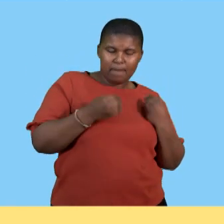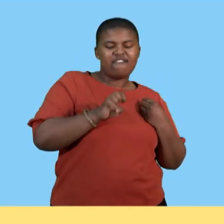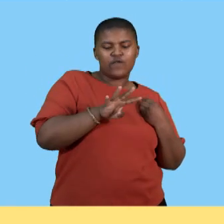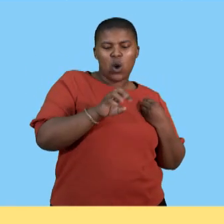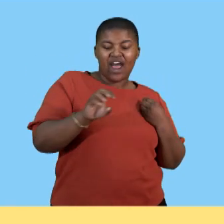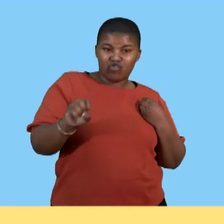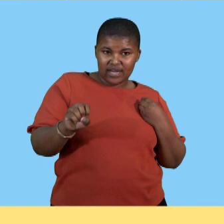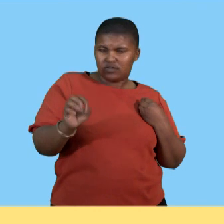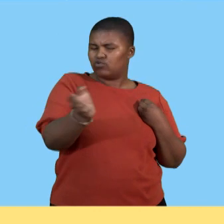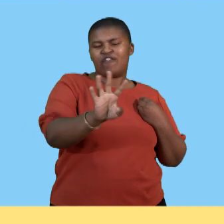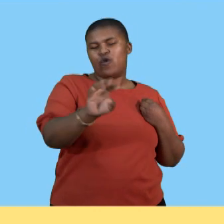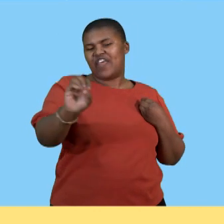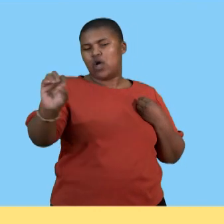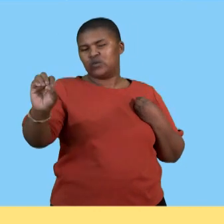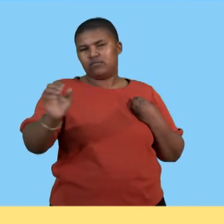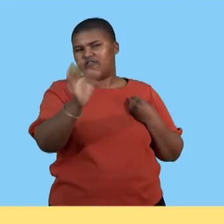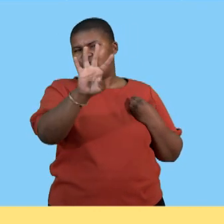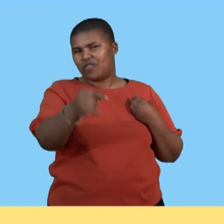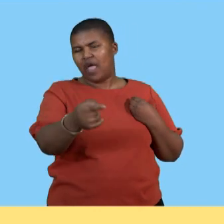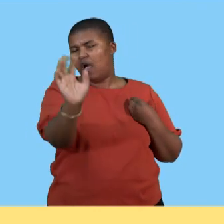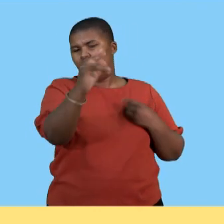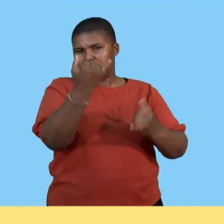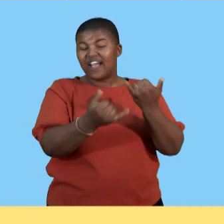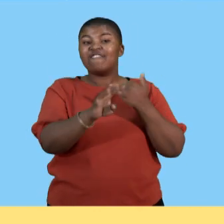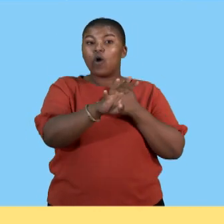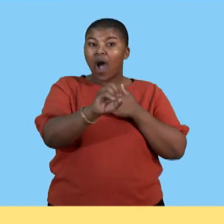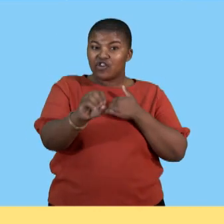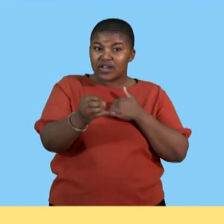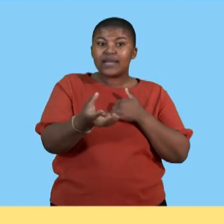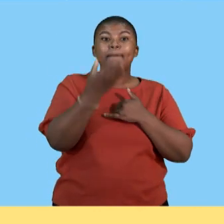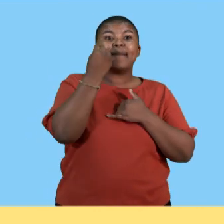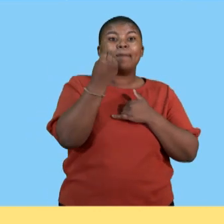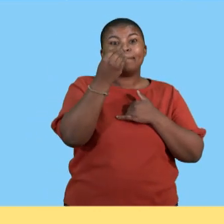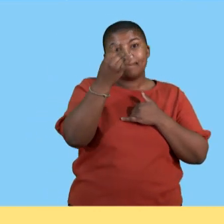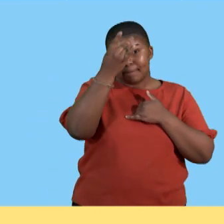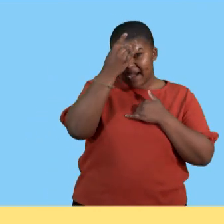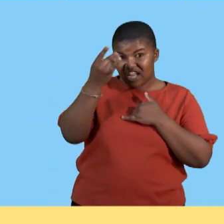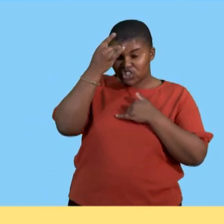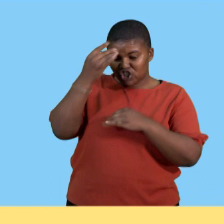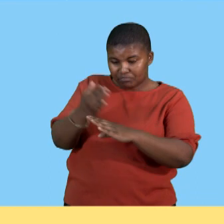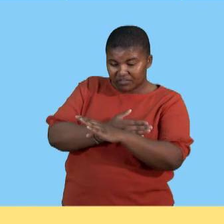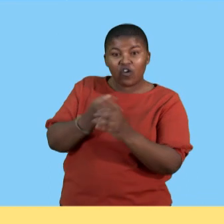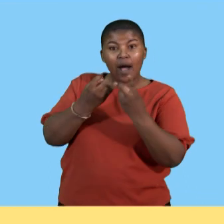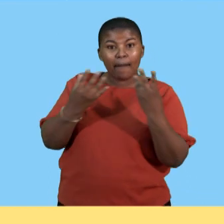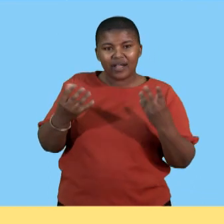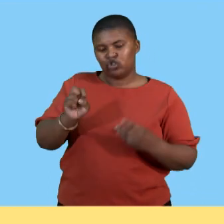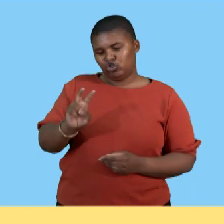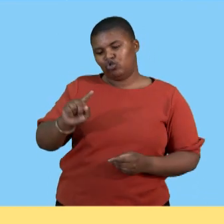400 actually, not 4,000. Then the rent that I've received in March in advance is